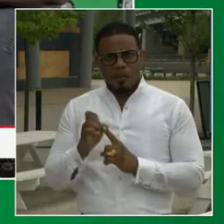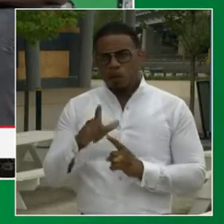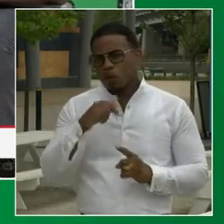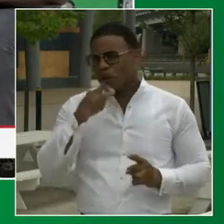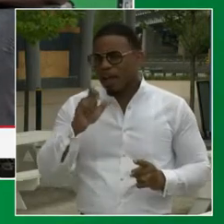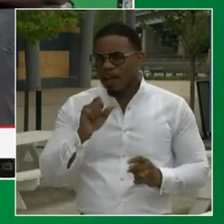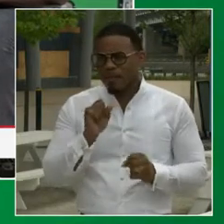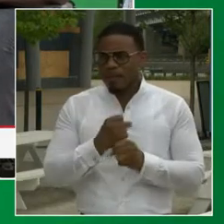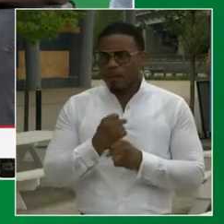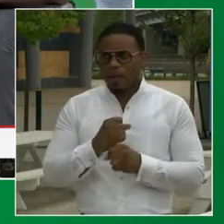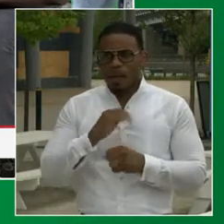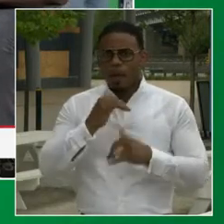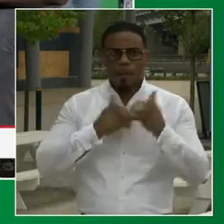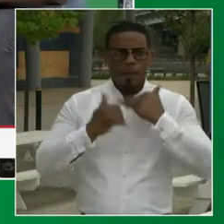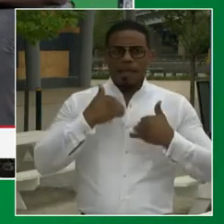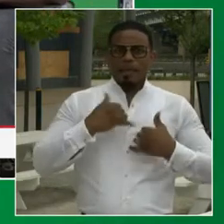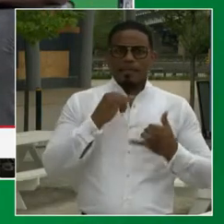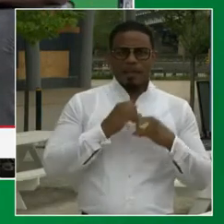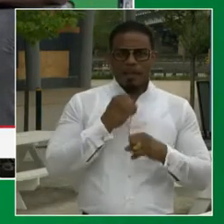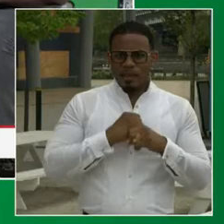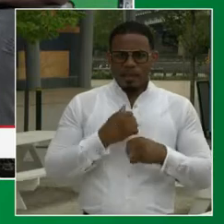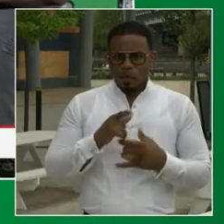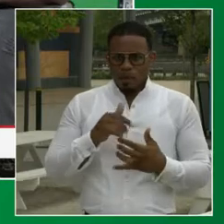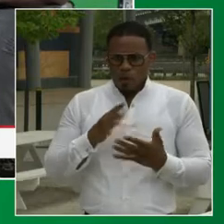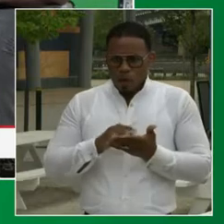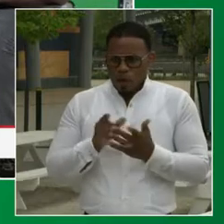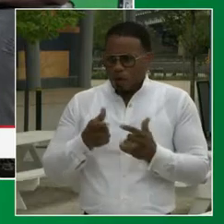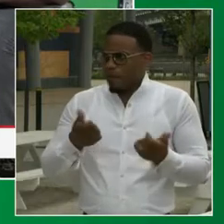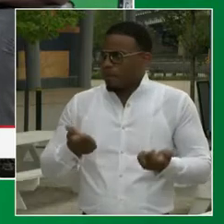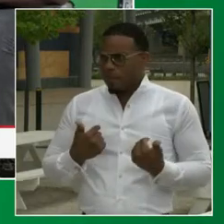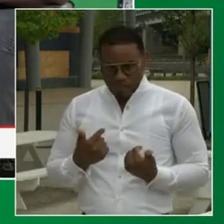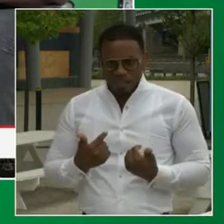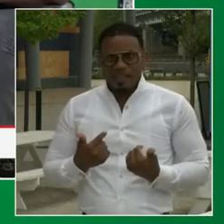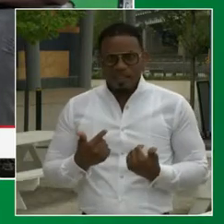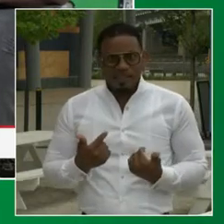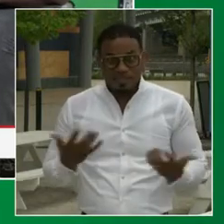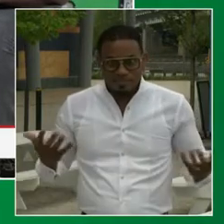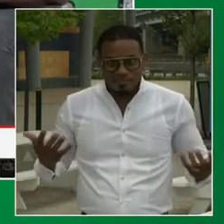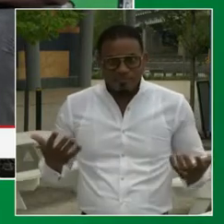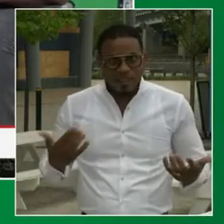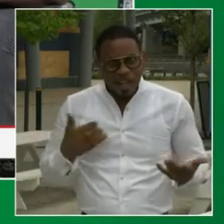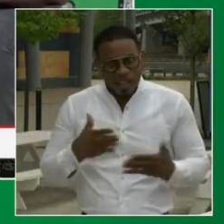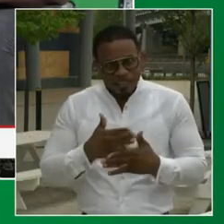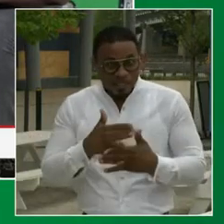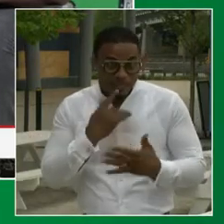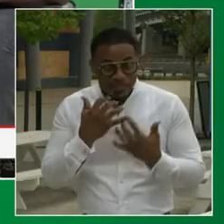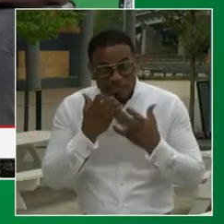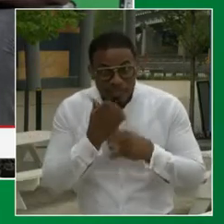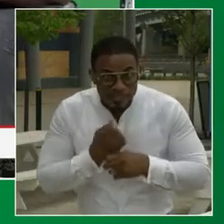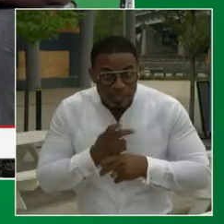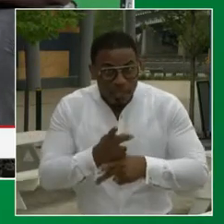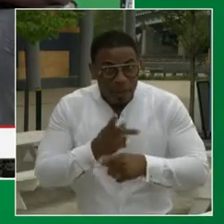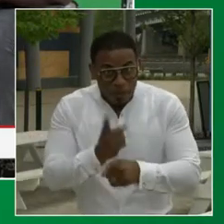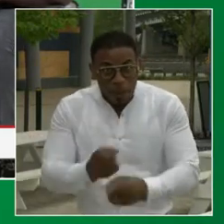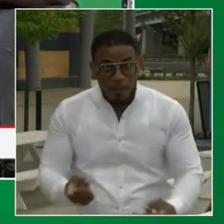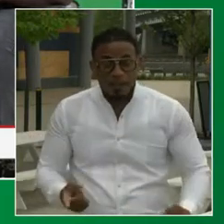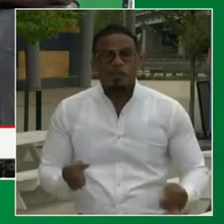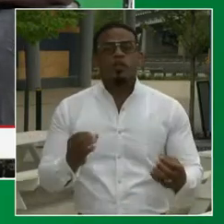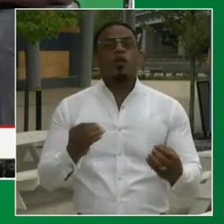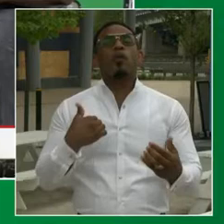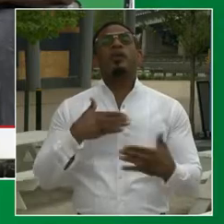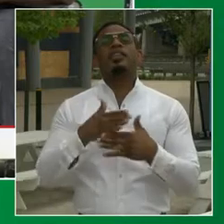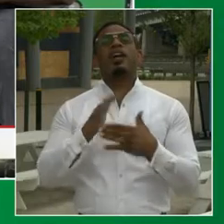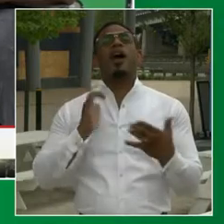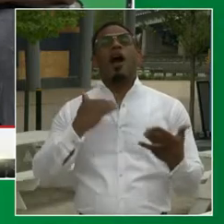you don't have to make all the mistakes I made, where you can learn from me? You know, sharing is caring, right? And so